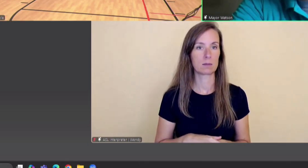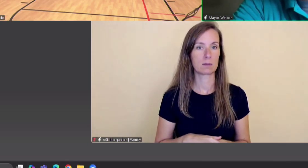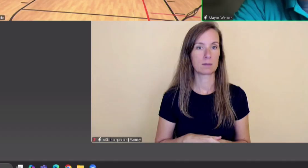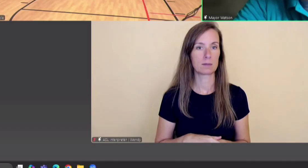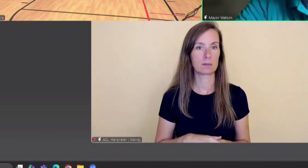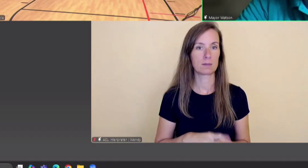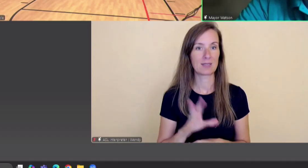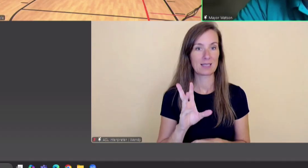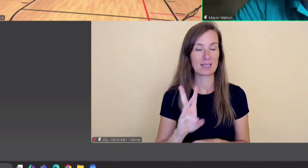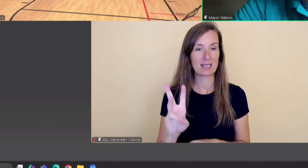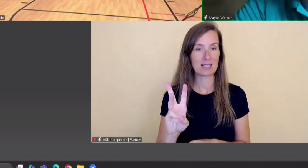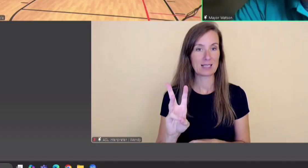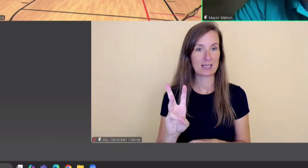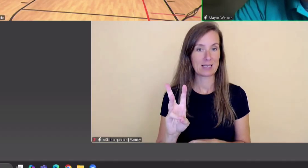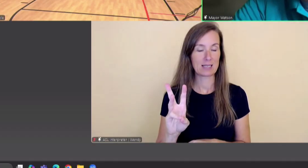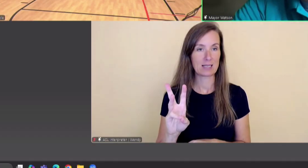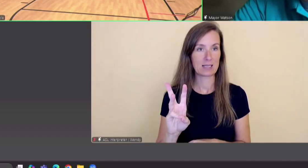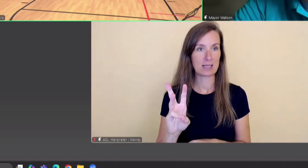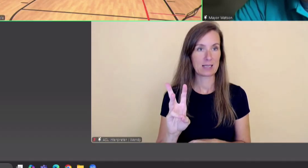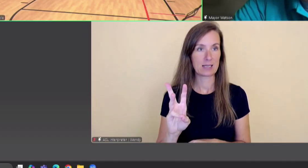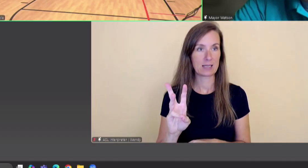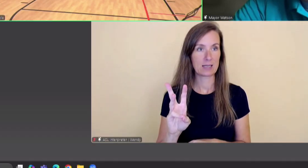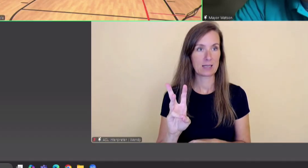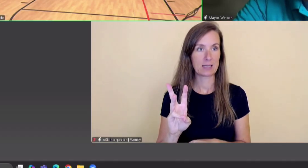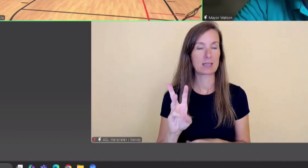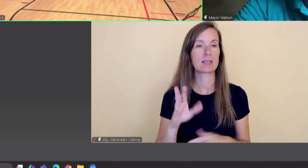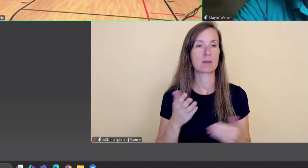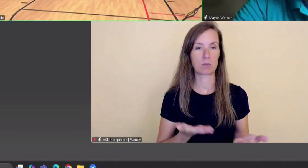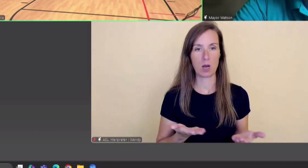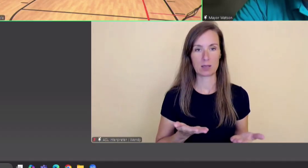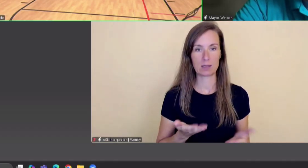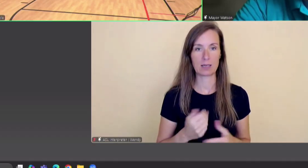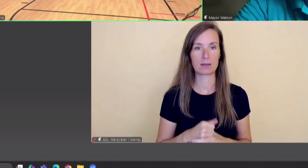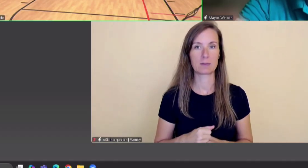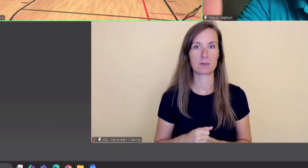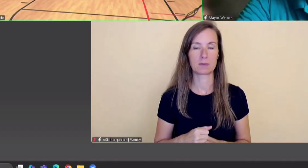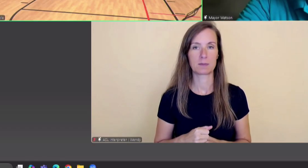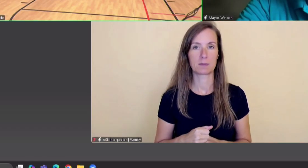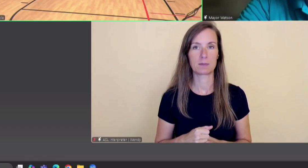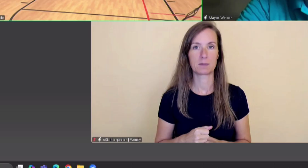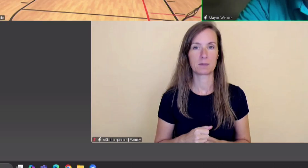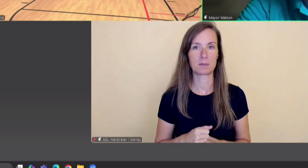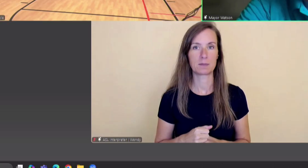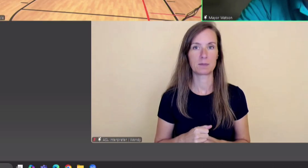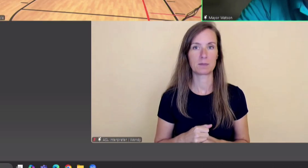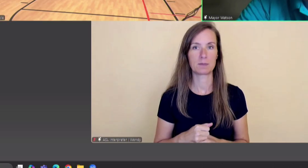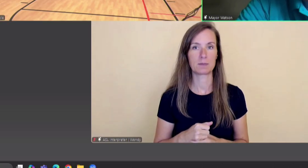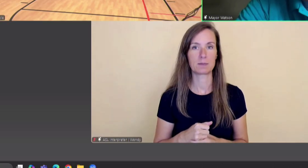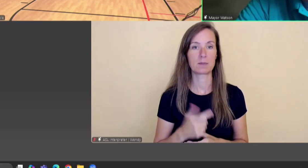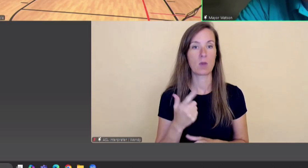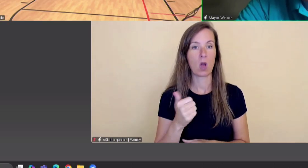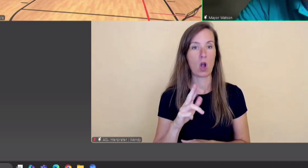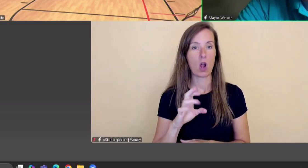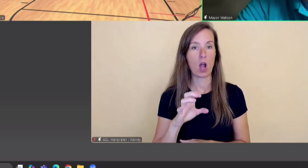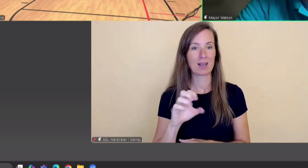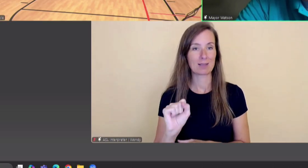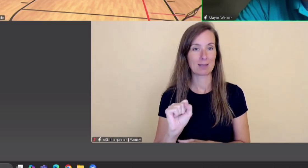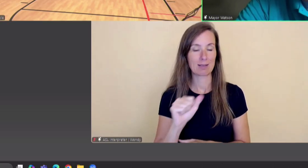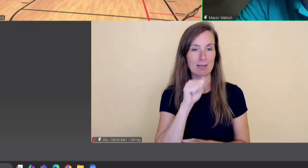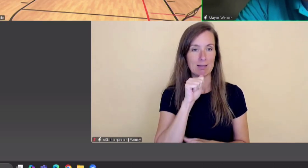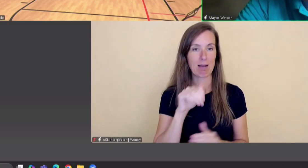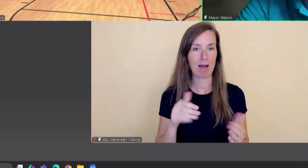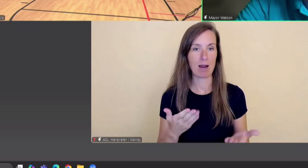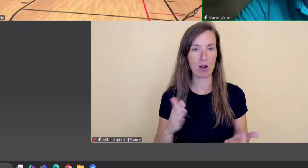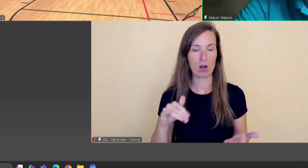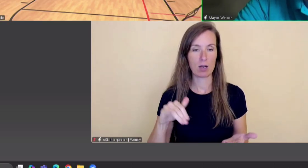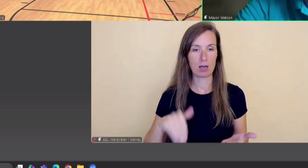Ward 6? Present. All right. Councilmember Garces is not here yet,